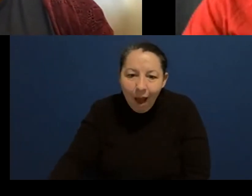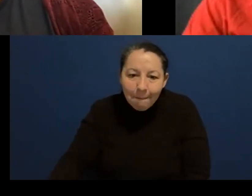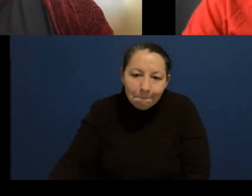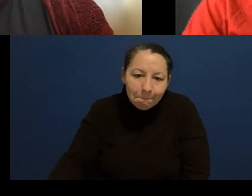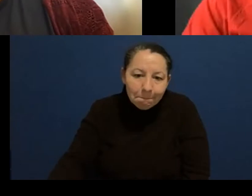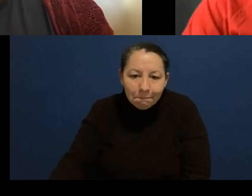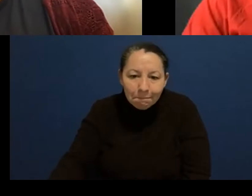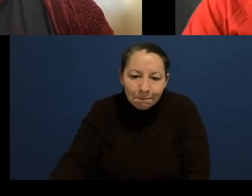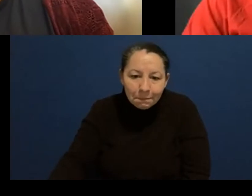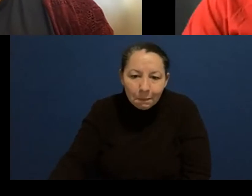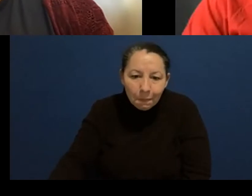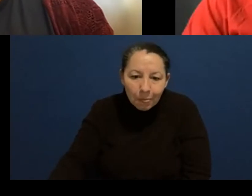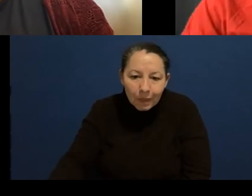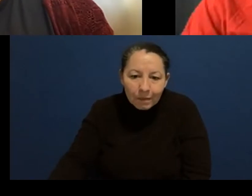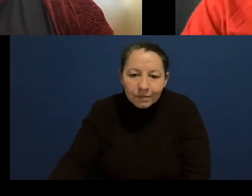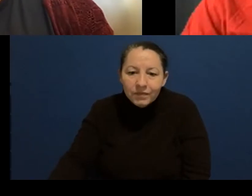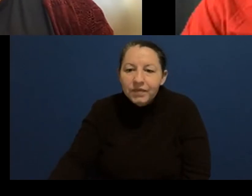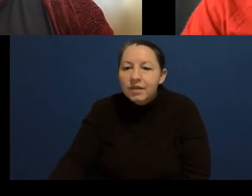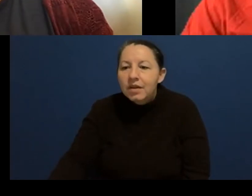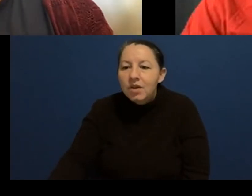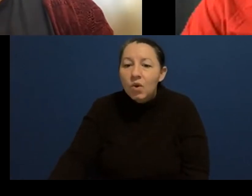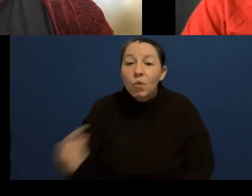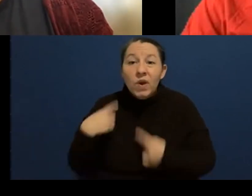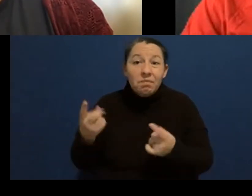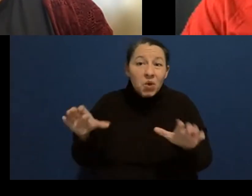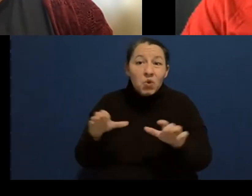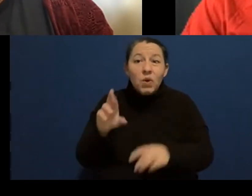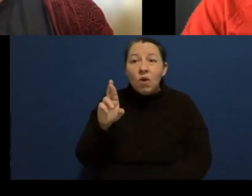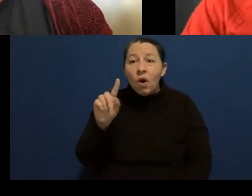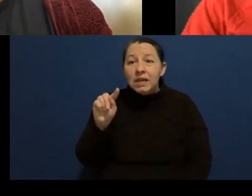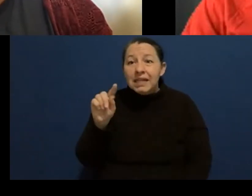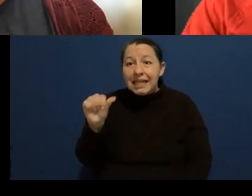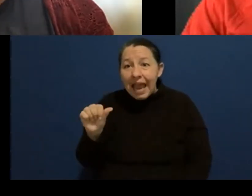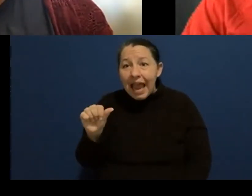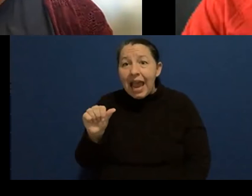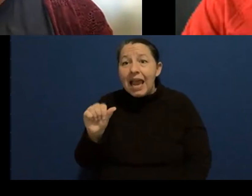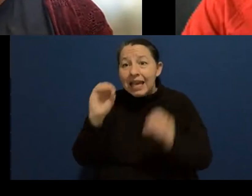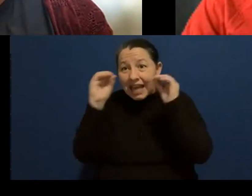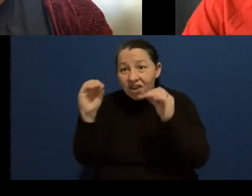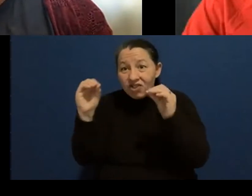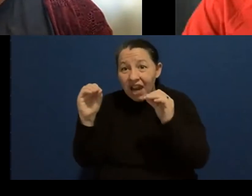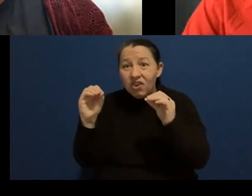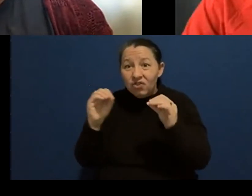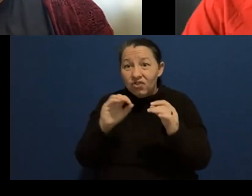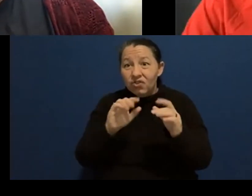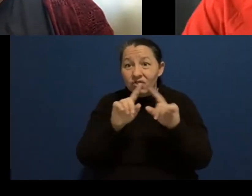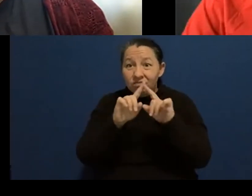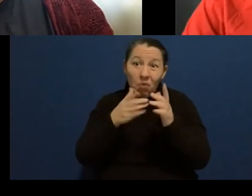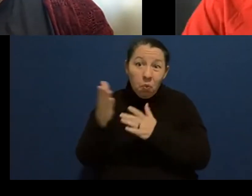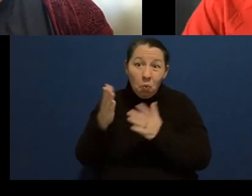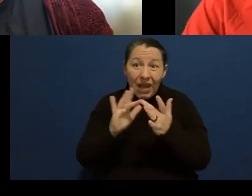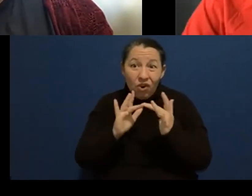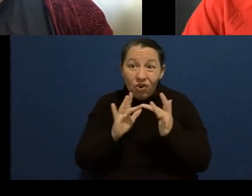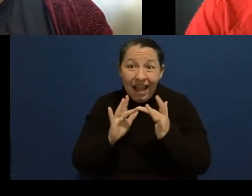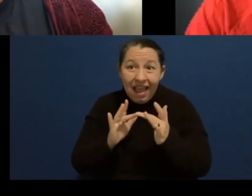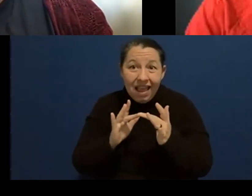But we've been doing RTA and our education virtually for 2 years now, pretty much. We